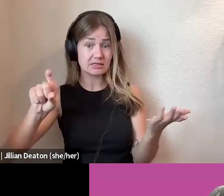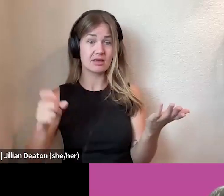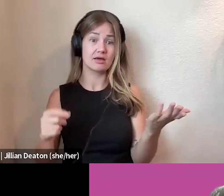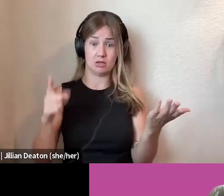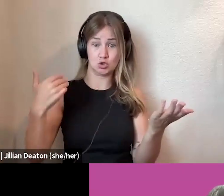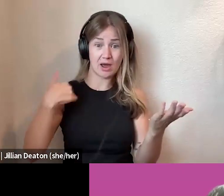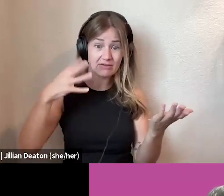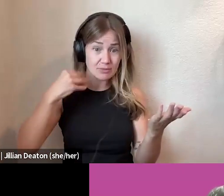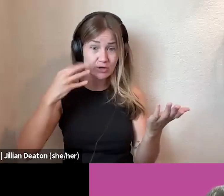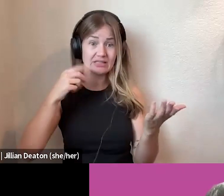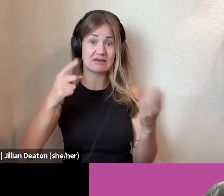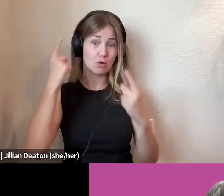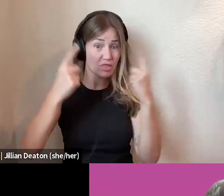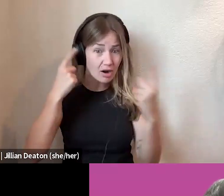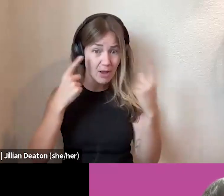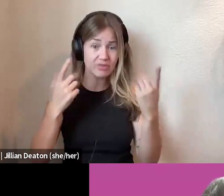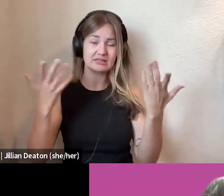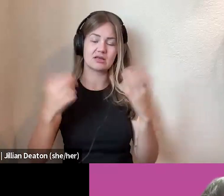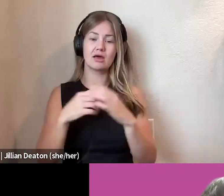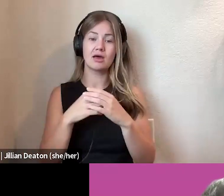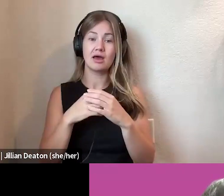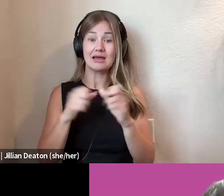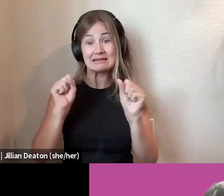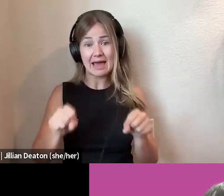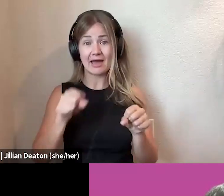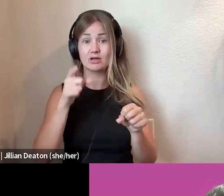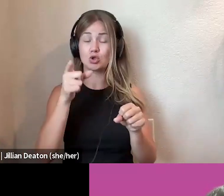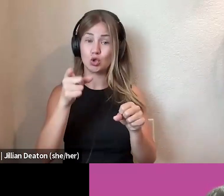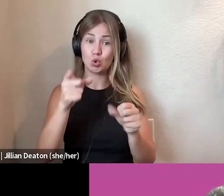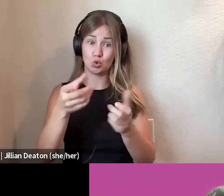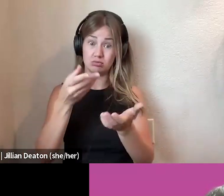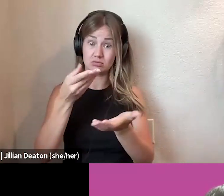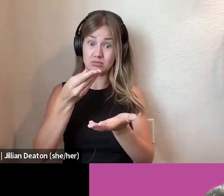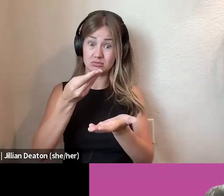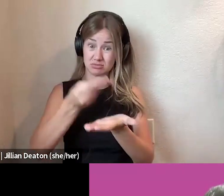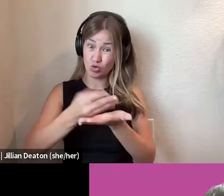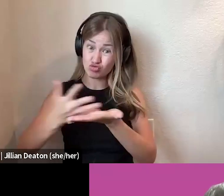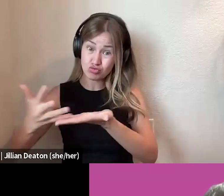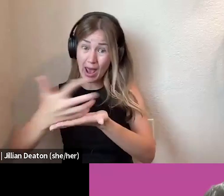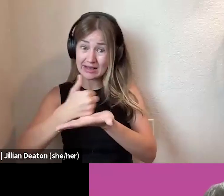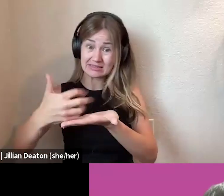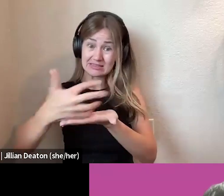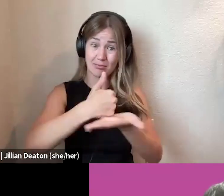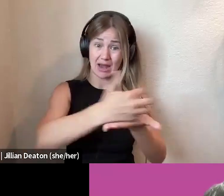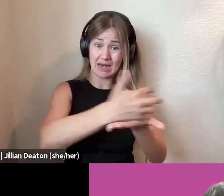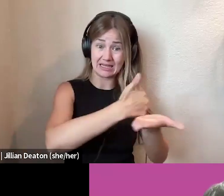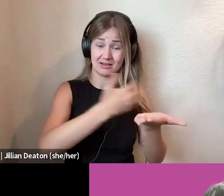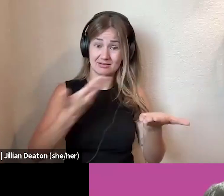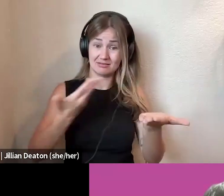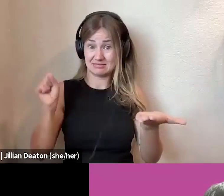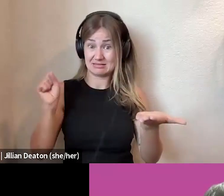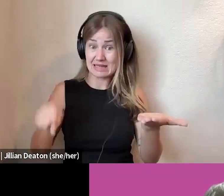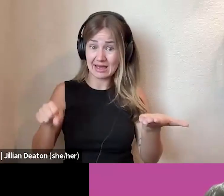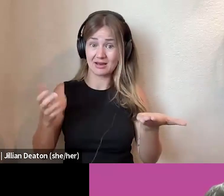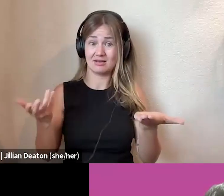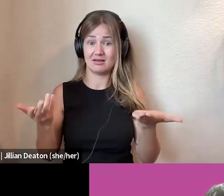thought this through? I think they're like, can you raise all the money? Is the other thing. Many, if they're not doing full support,